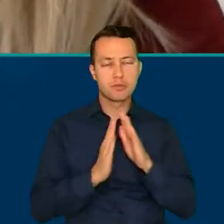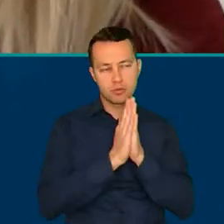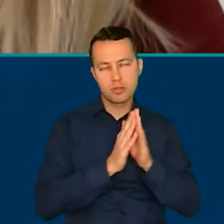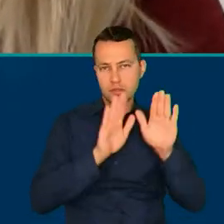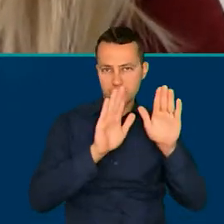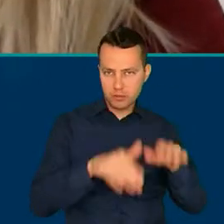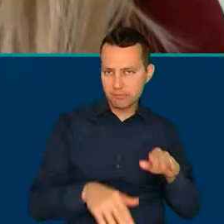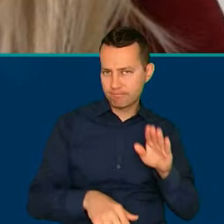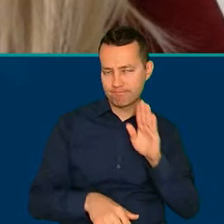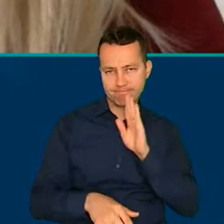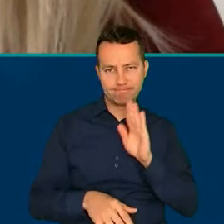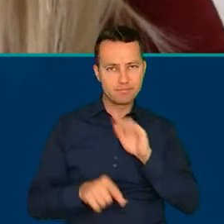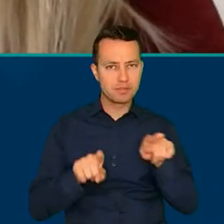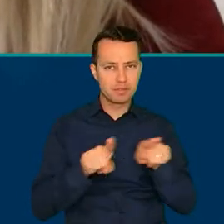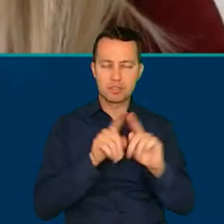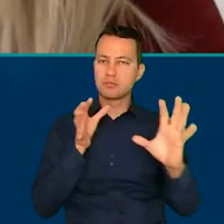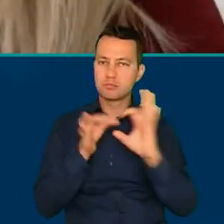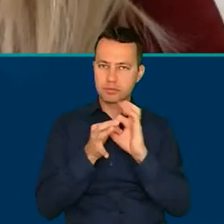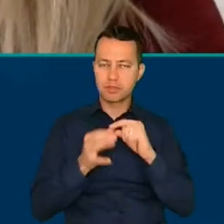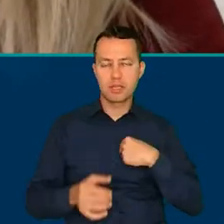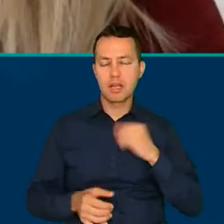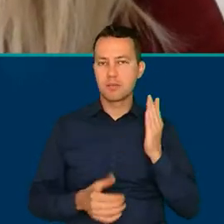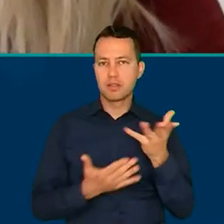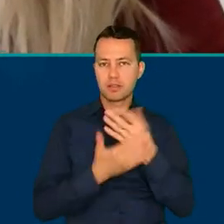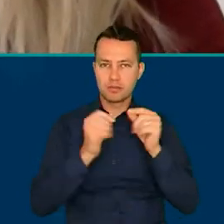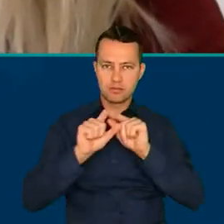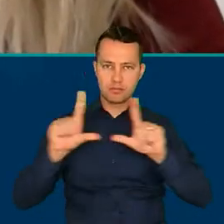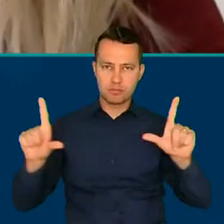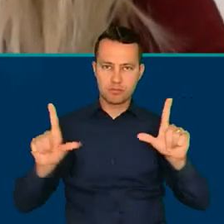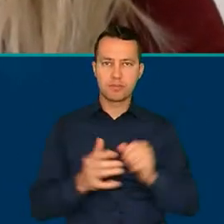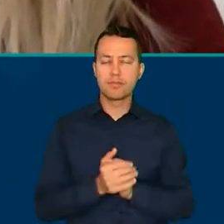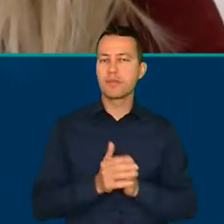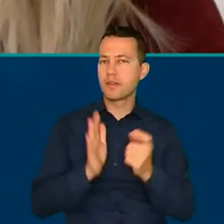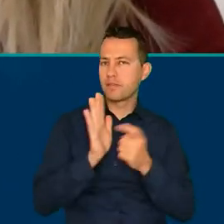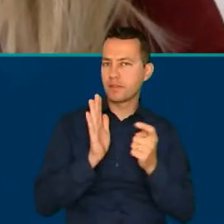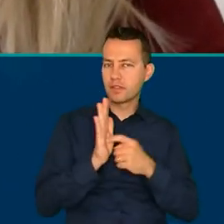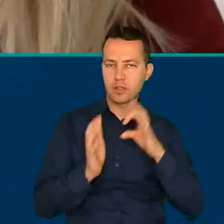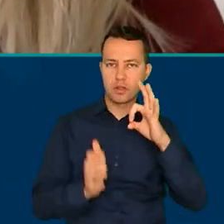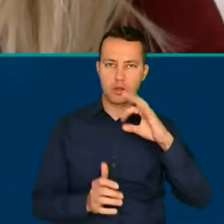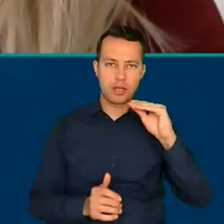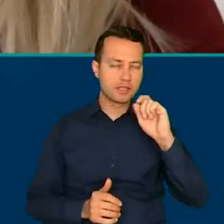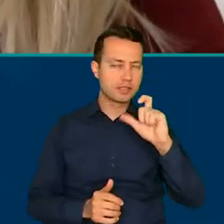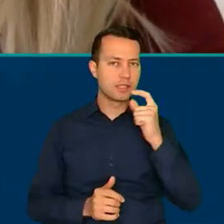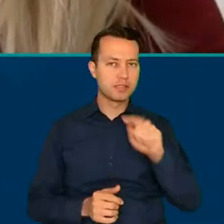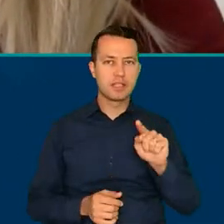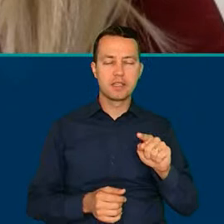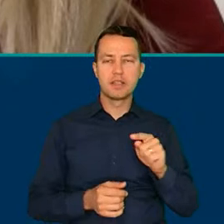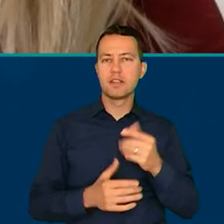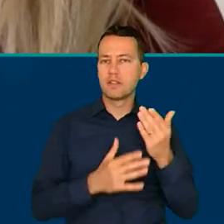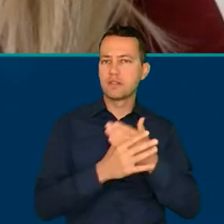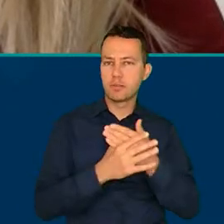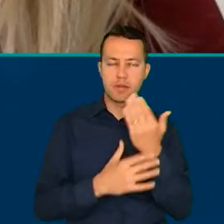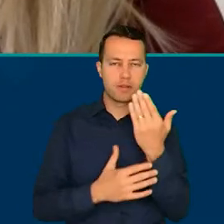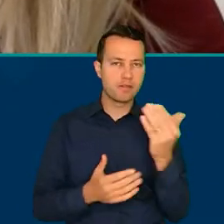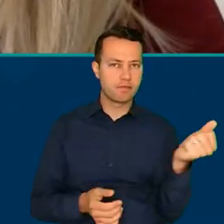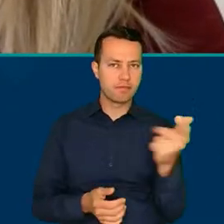ja będę prezentować. I will have another presentation. I will present the information about